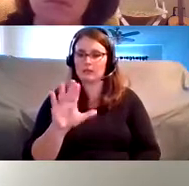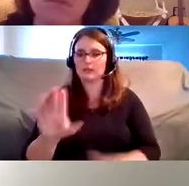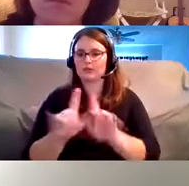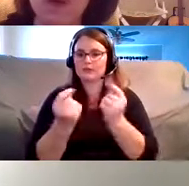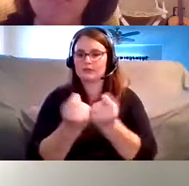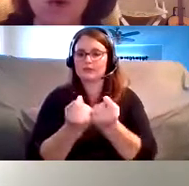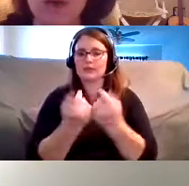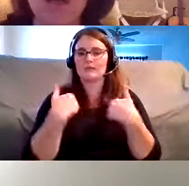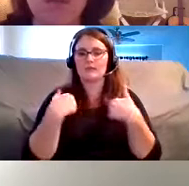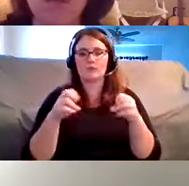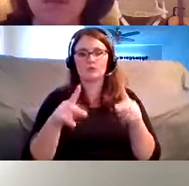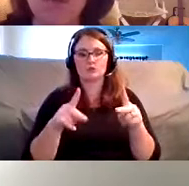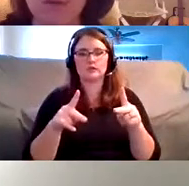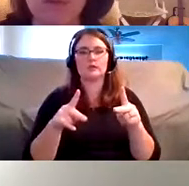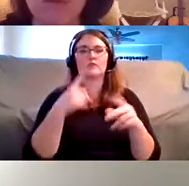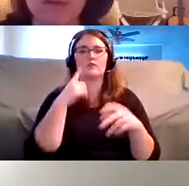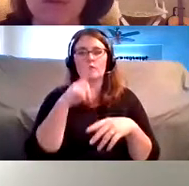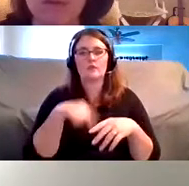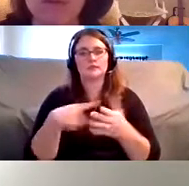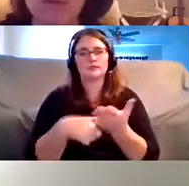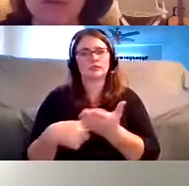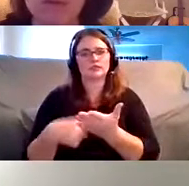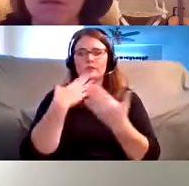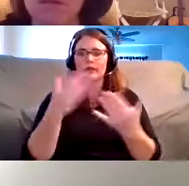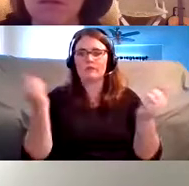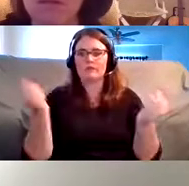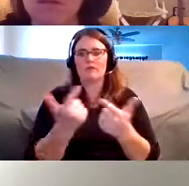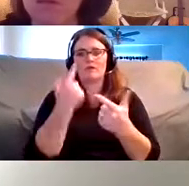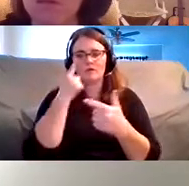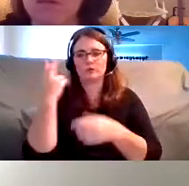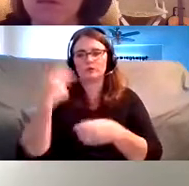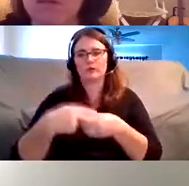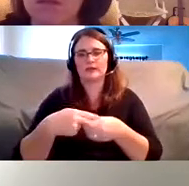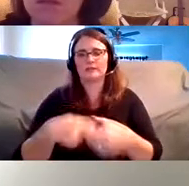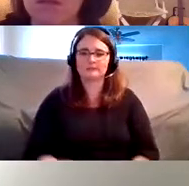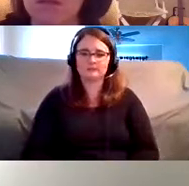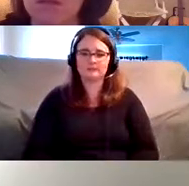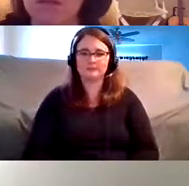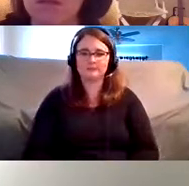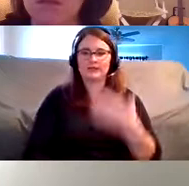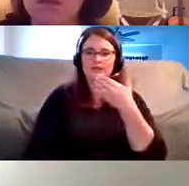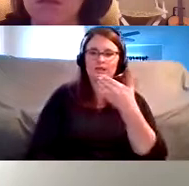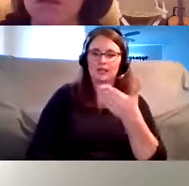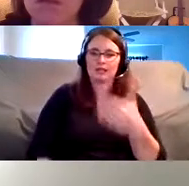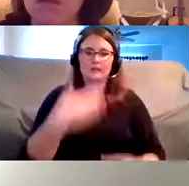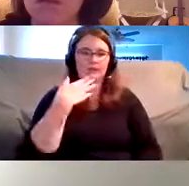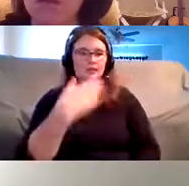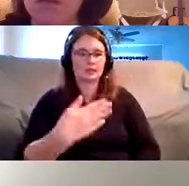having this discussion. So thank you everybody for joining us. Thank you. Thank you.